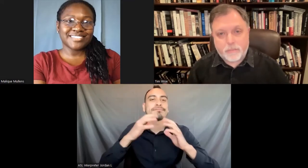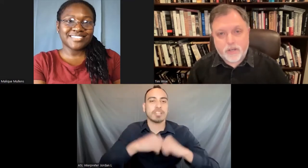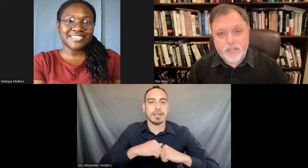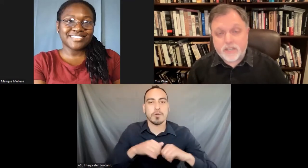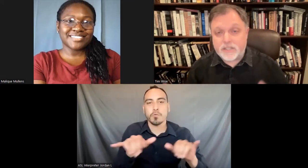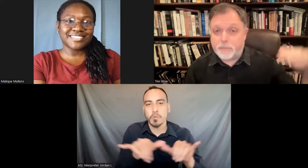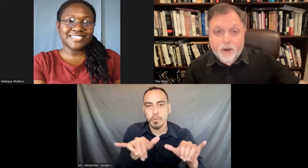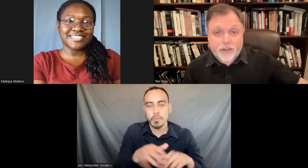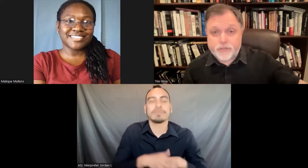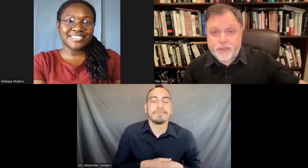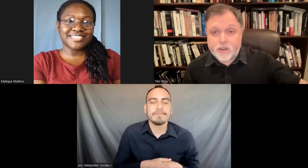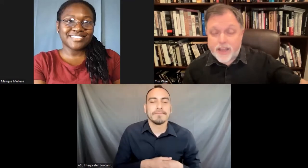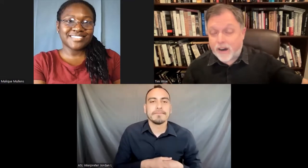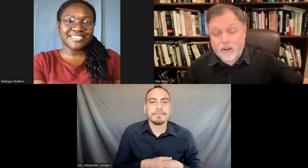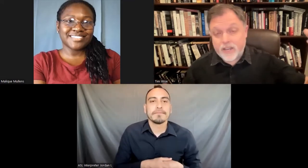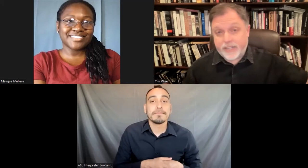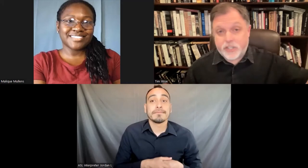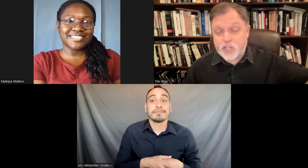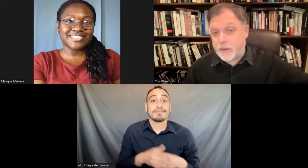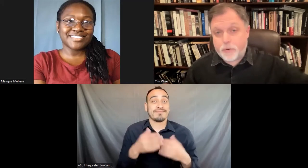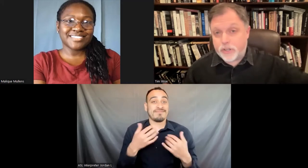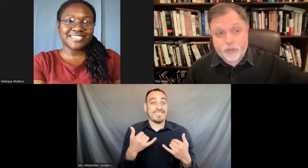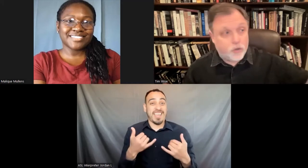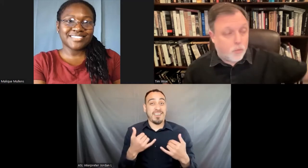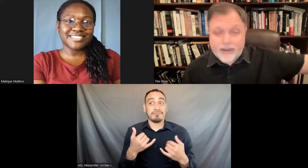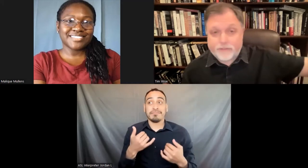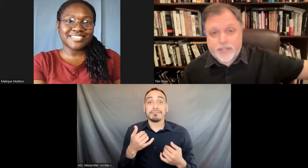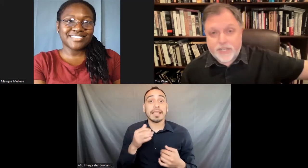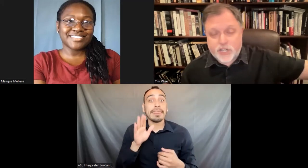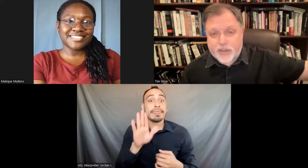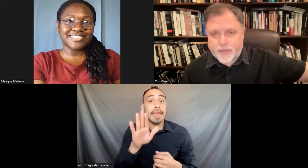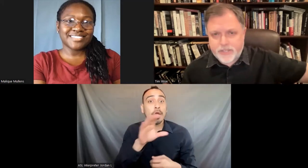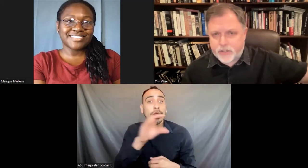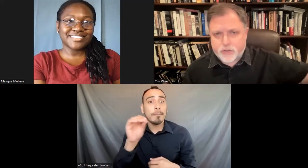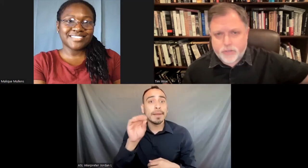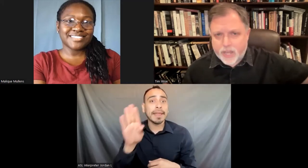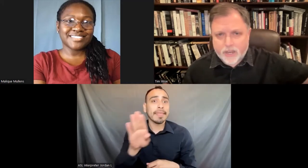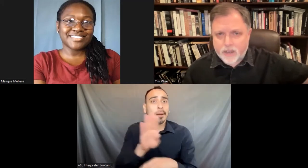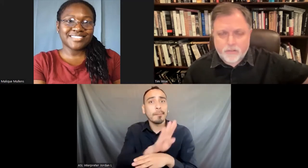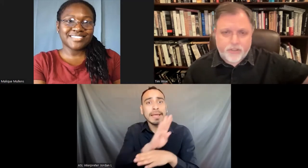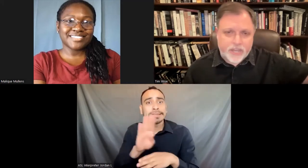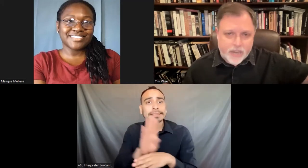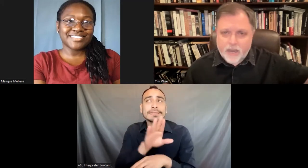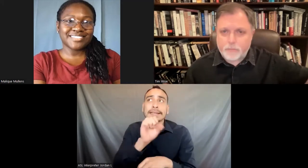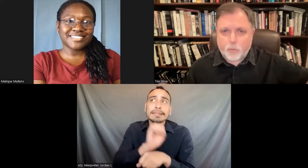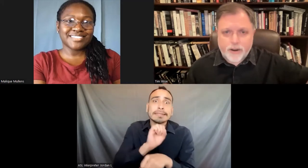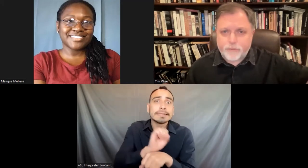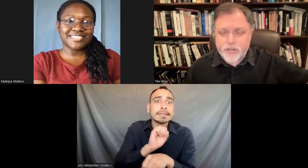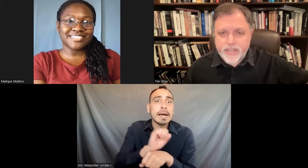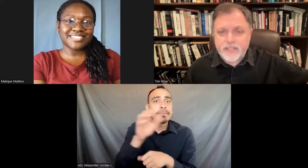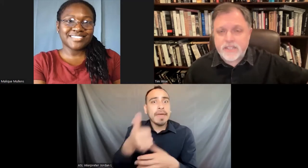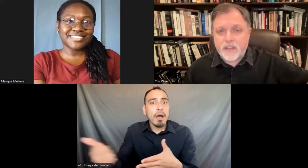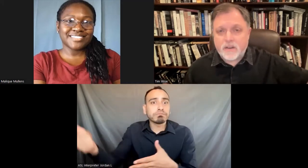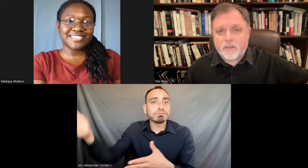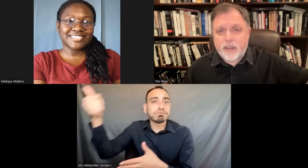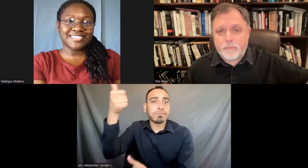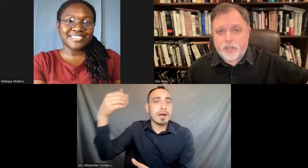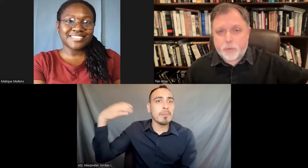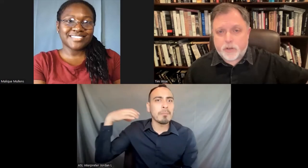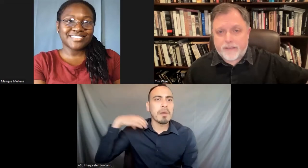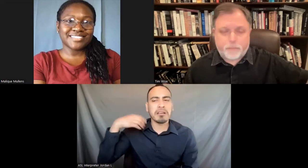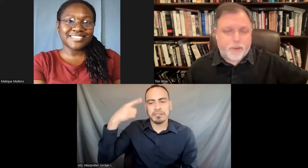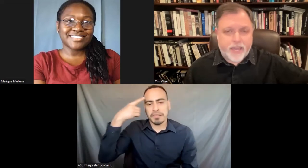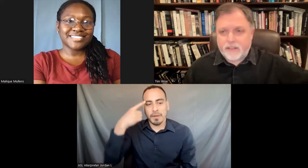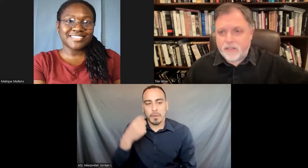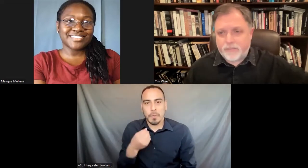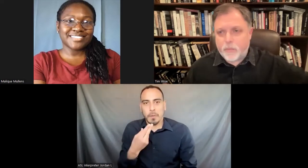exurban community, because the boss figured out it's cheaper to do whatever that job is in Sri Lanka or Vietnam or wherever it is, right? Because